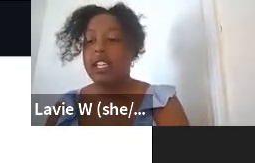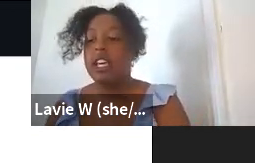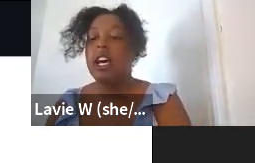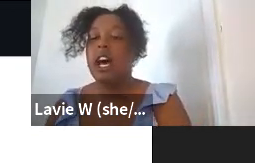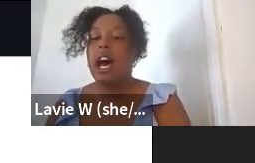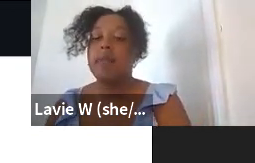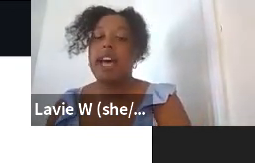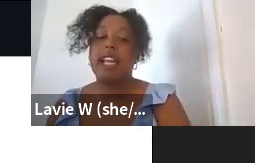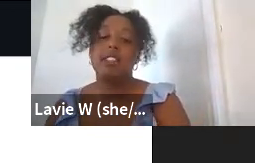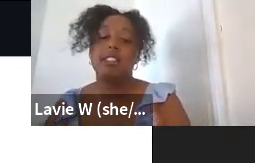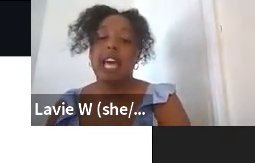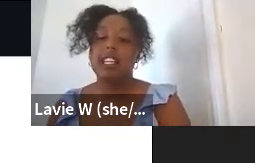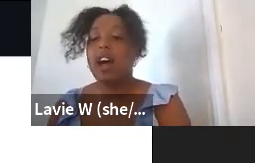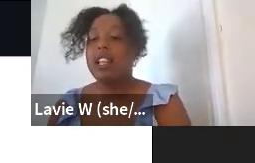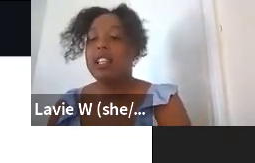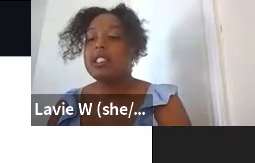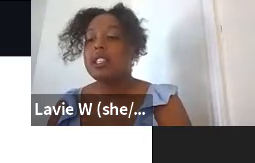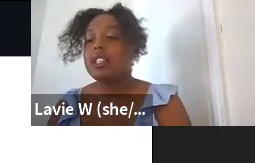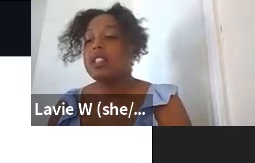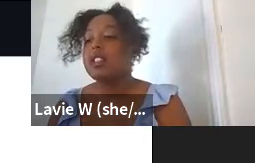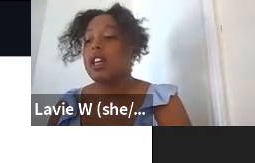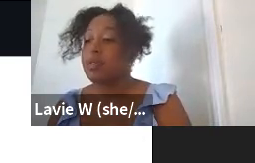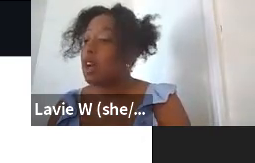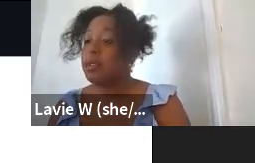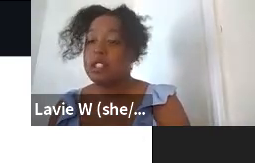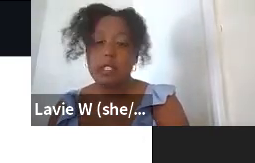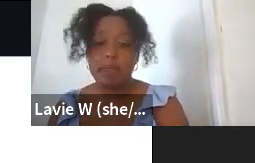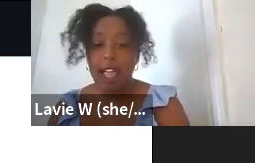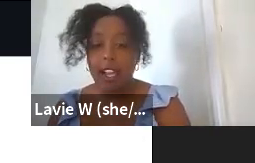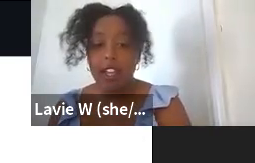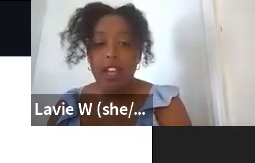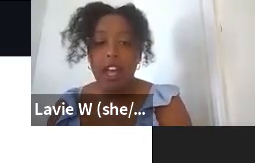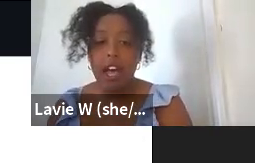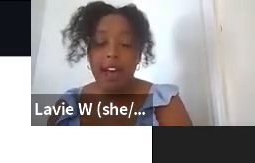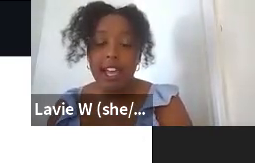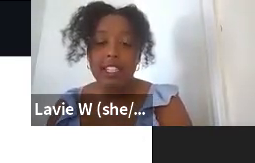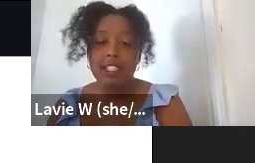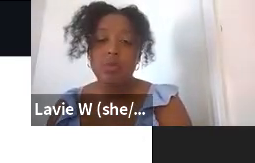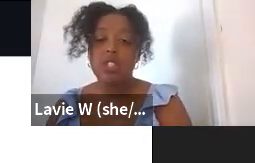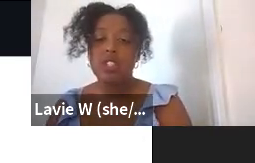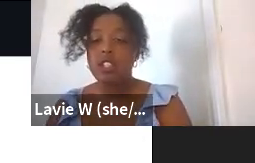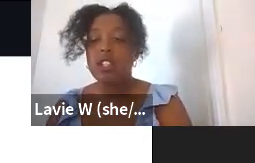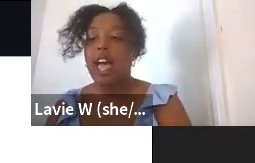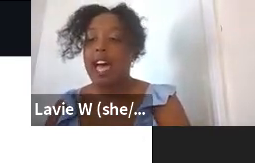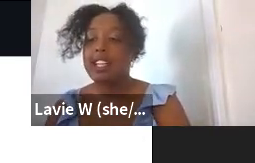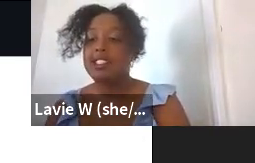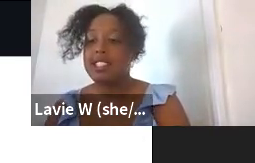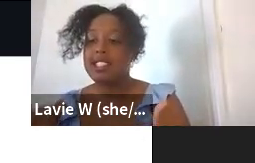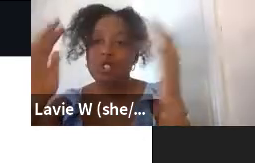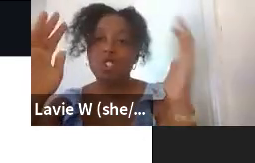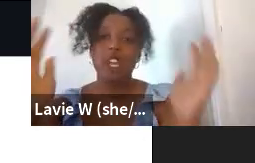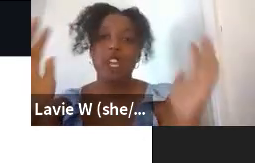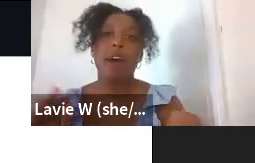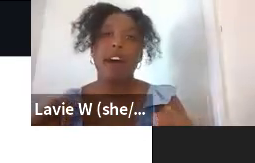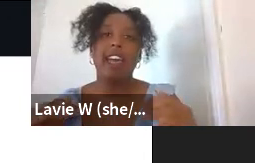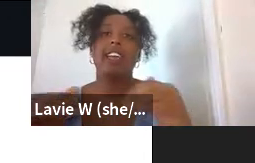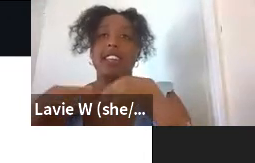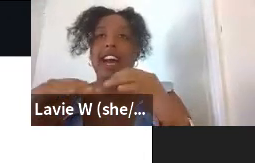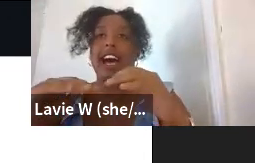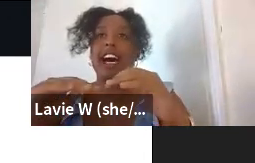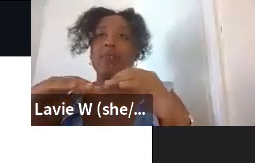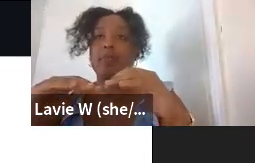10. And that island is a predominantly Black island, which is still shaped